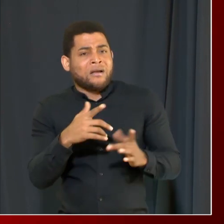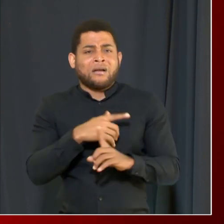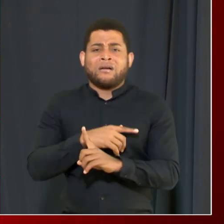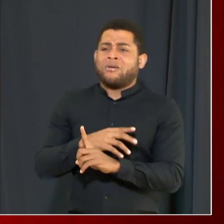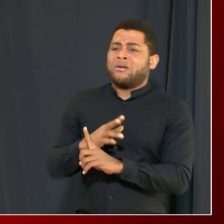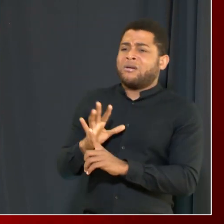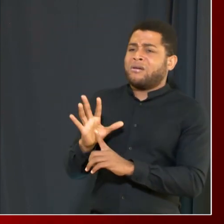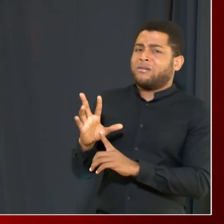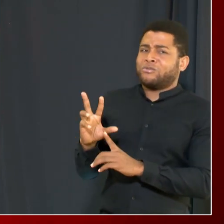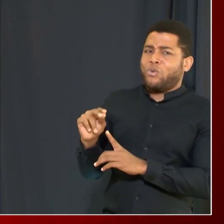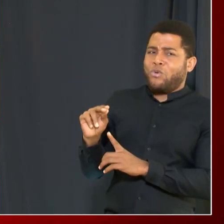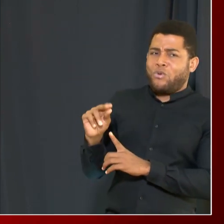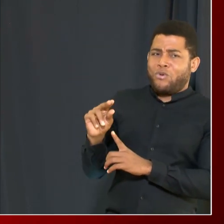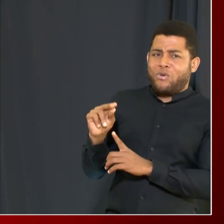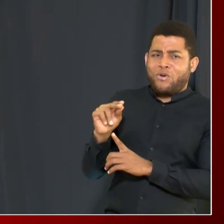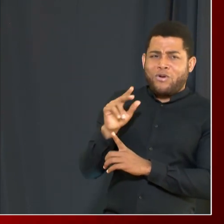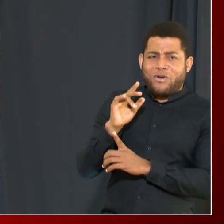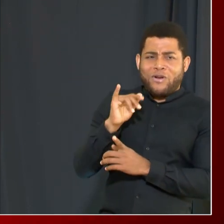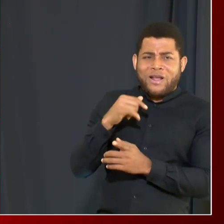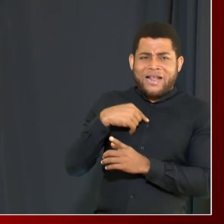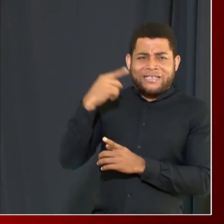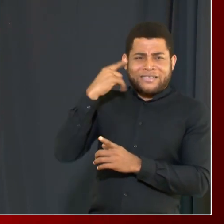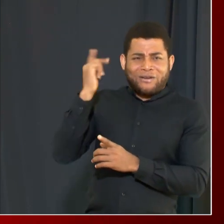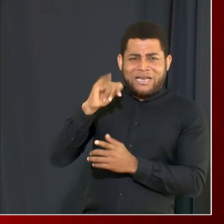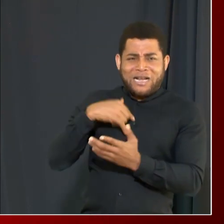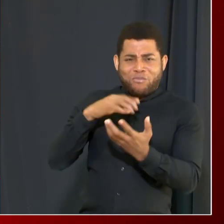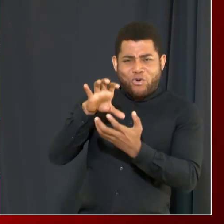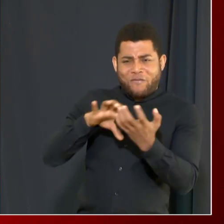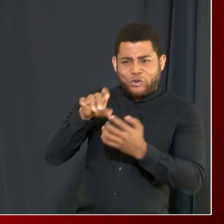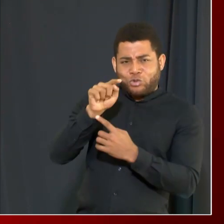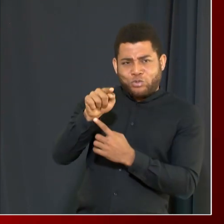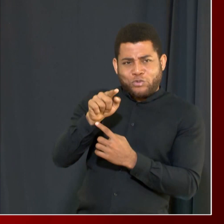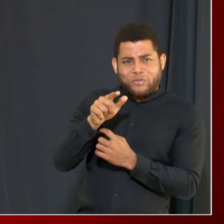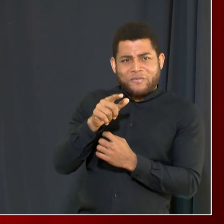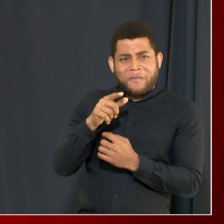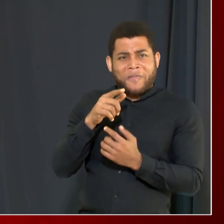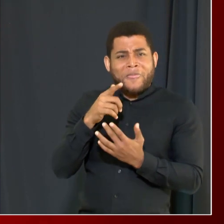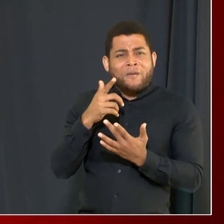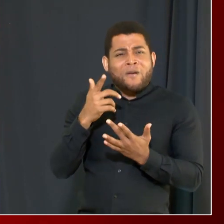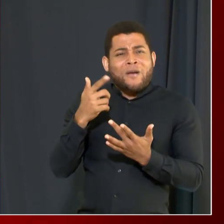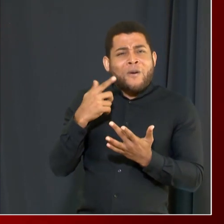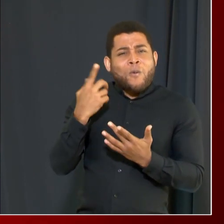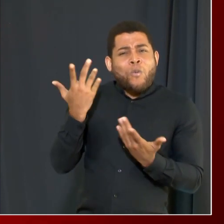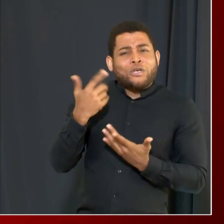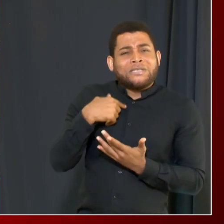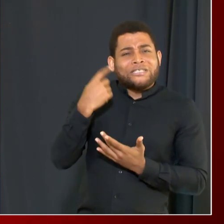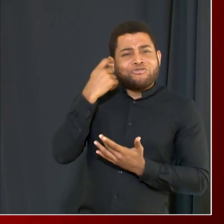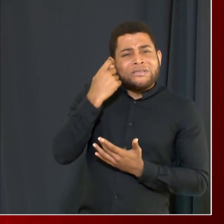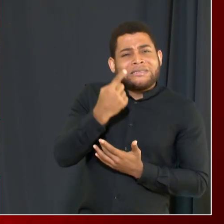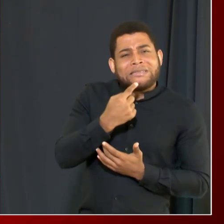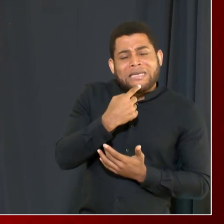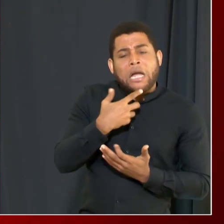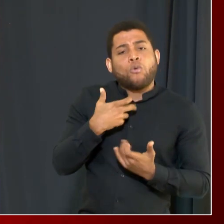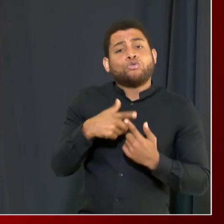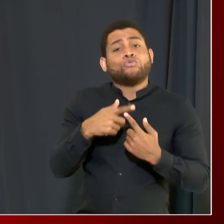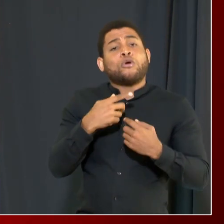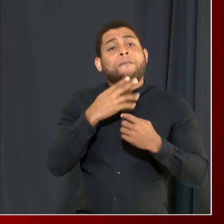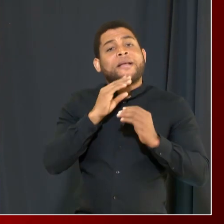about... I don't sound like I'm confusing you with what I just said. So let me be clear. If you're asking me, did